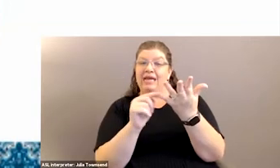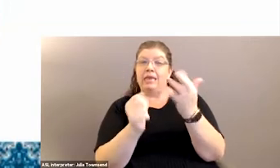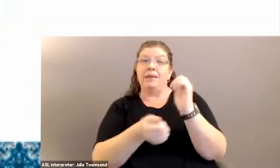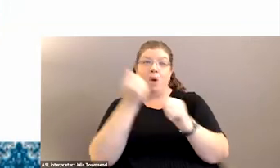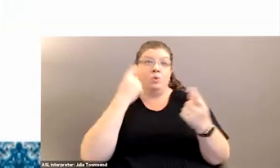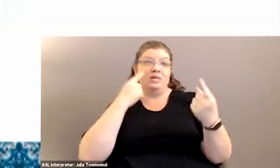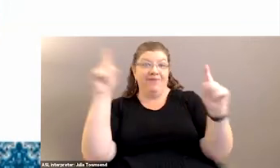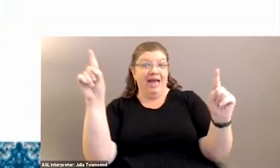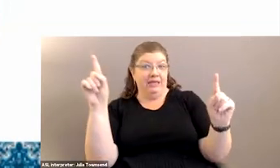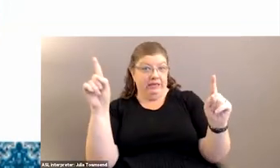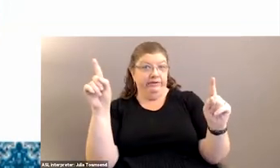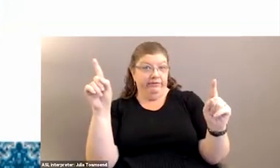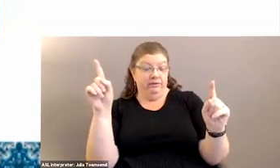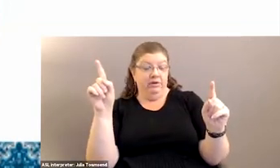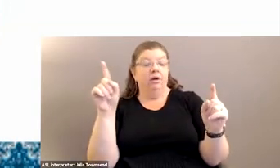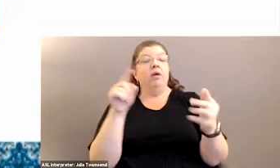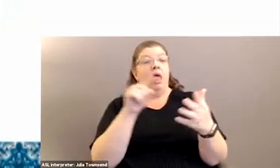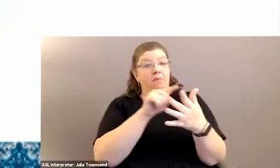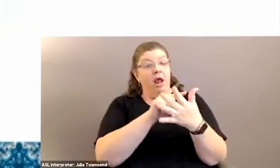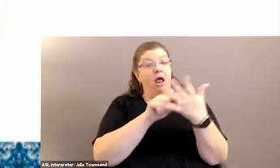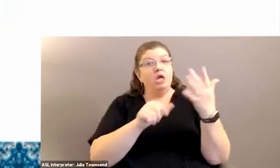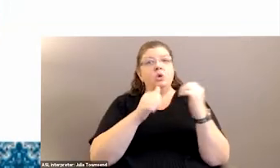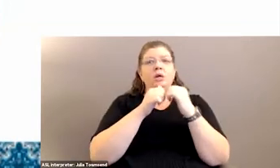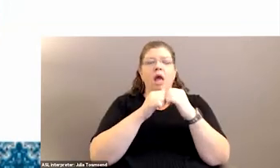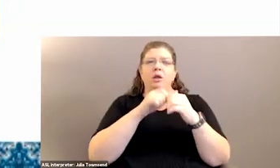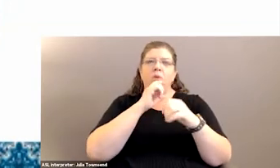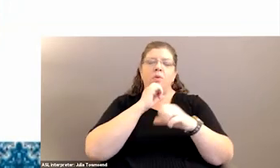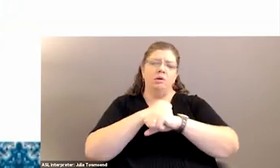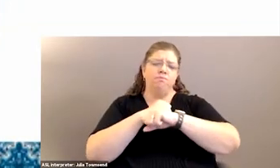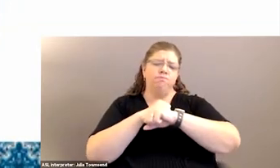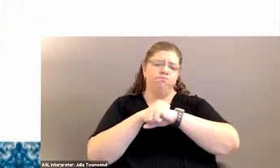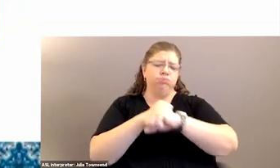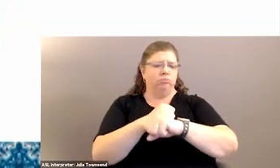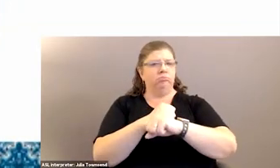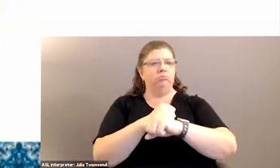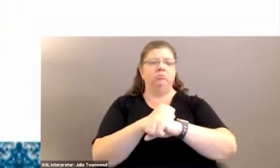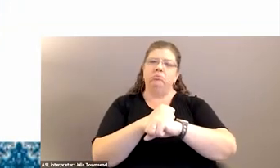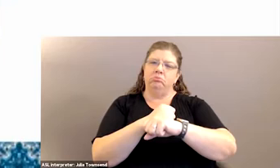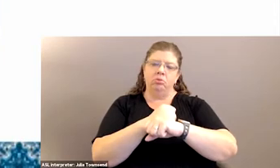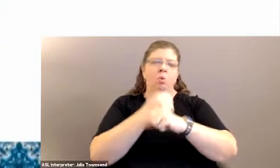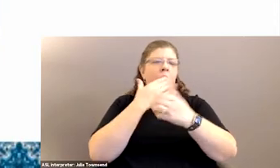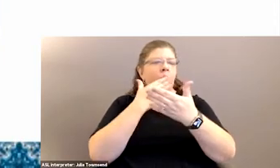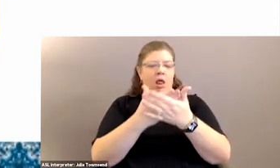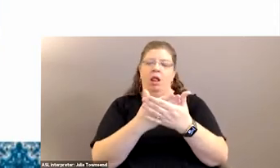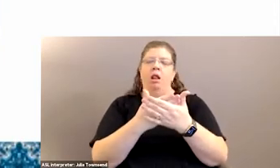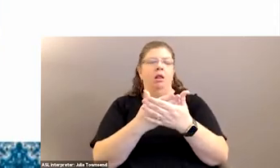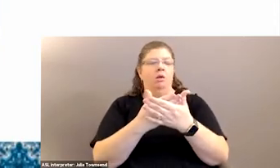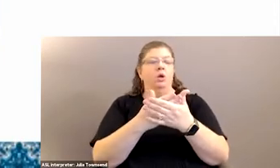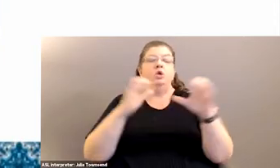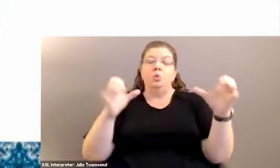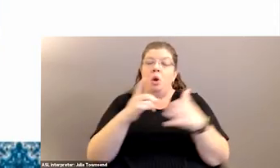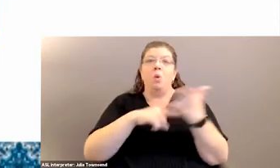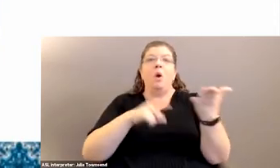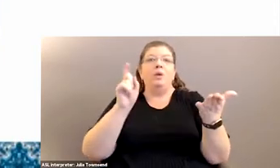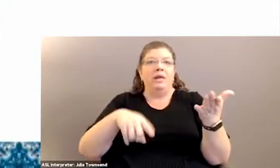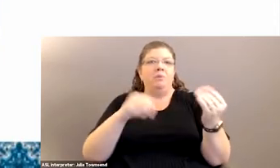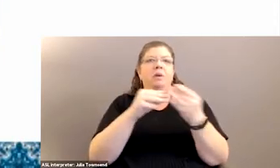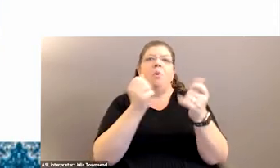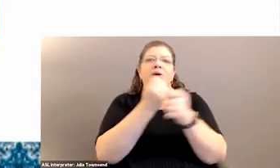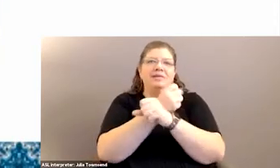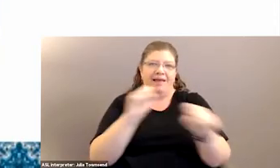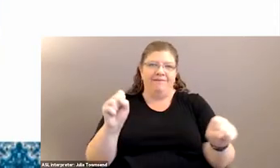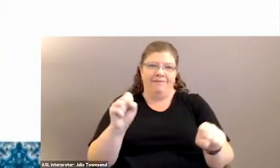then we really are taking the steps we need to um be safer